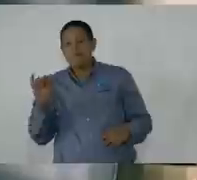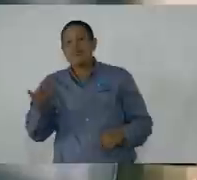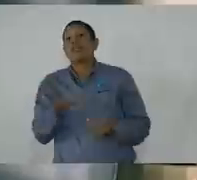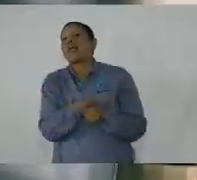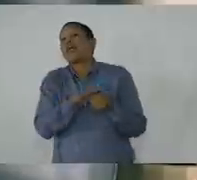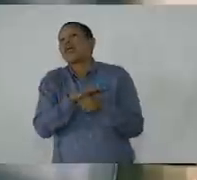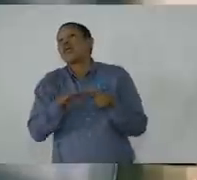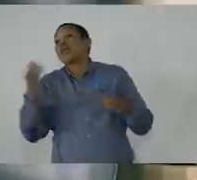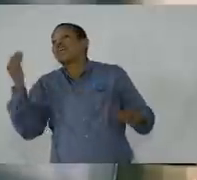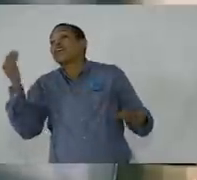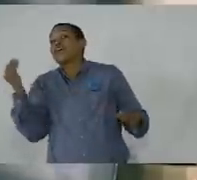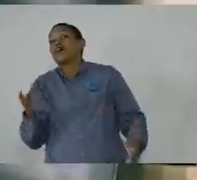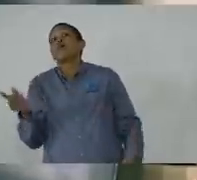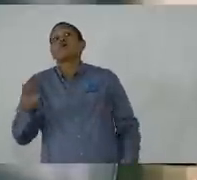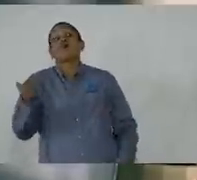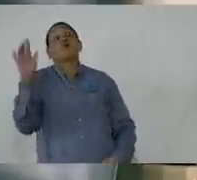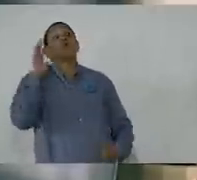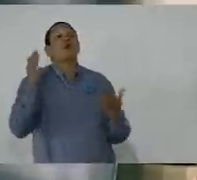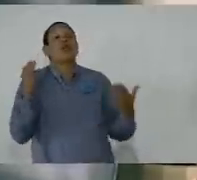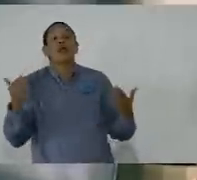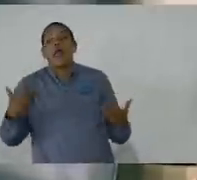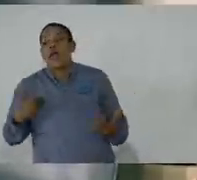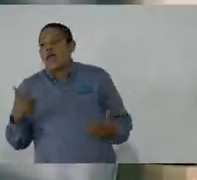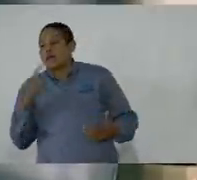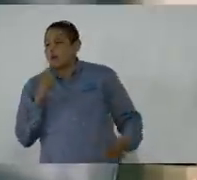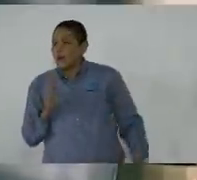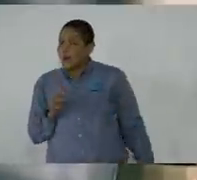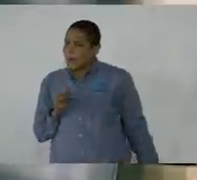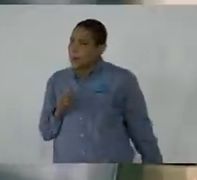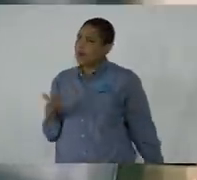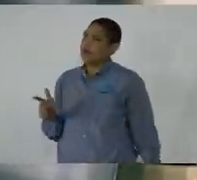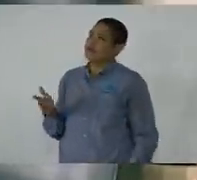Madam Speaker, is where we perhaps have